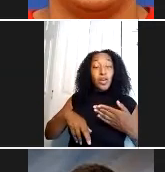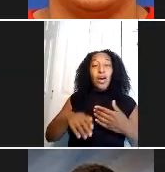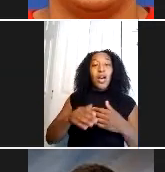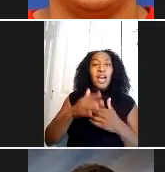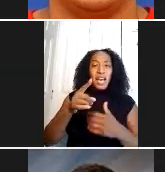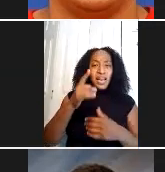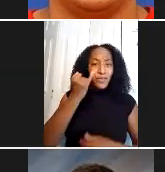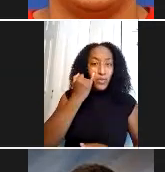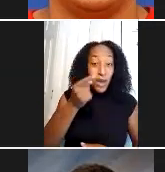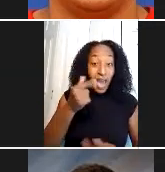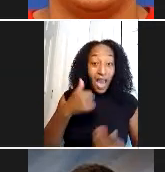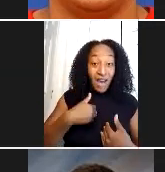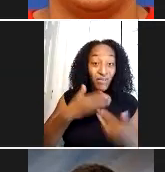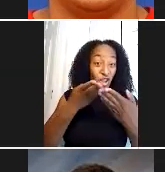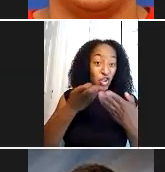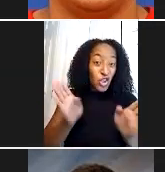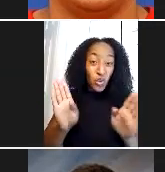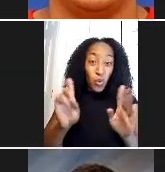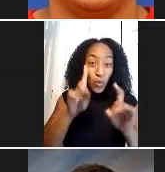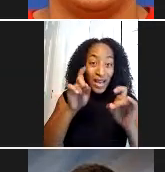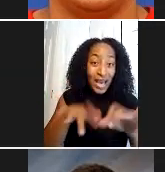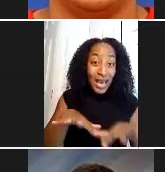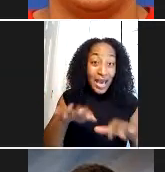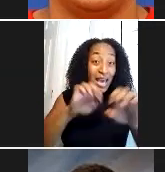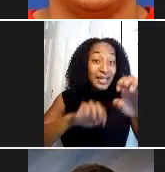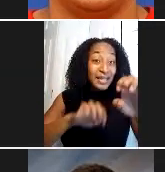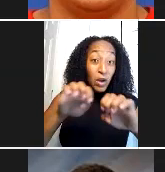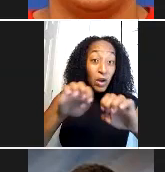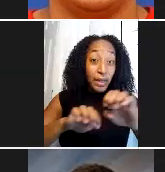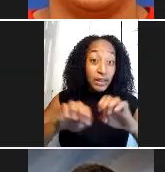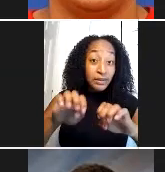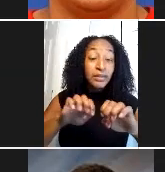then you don't expect to get